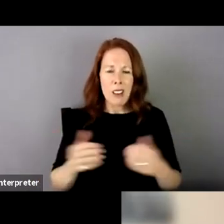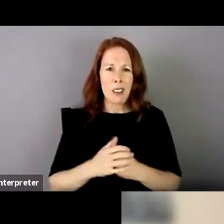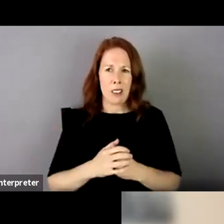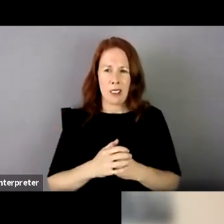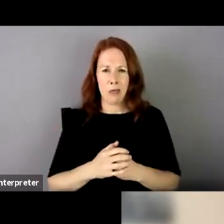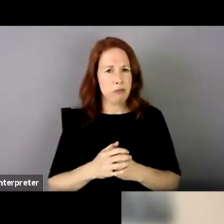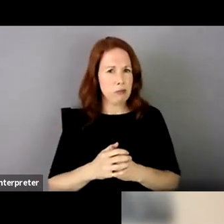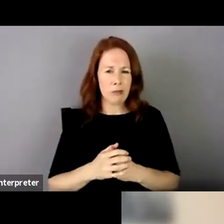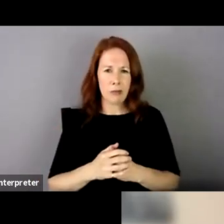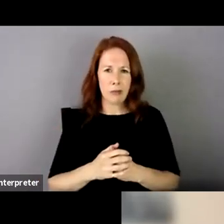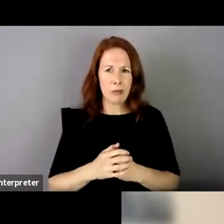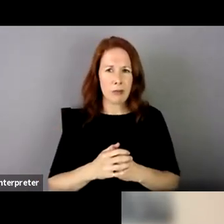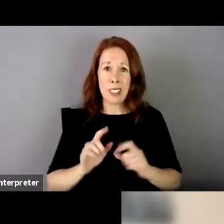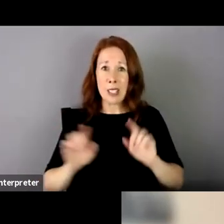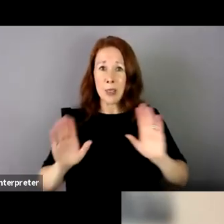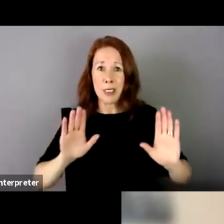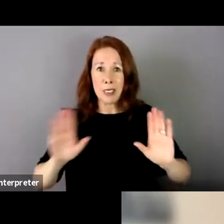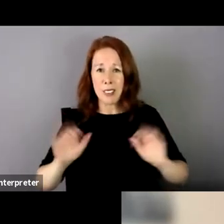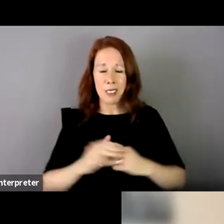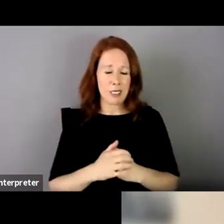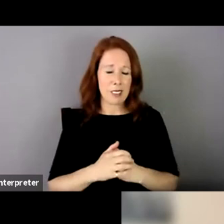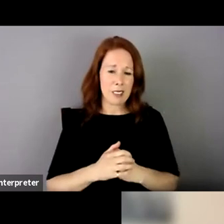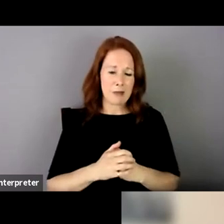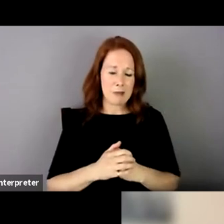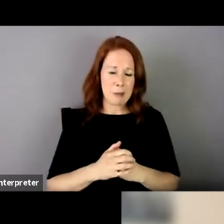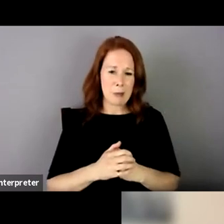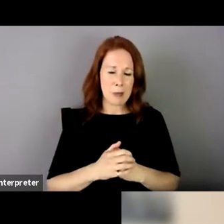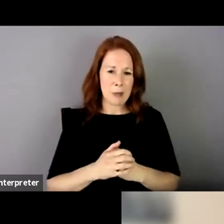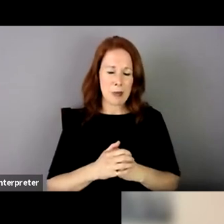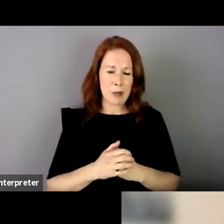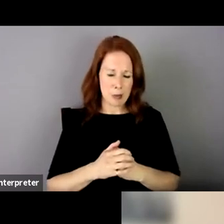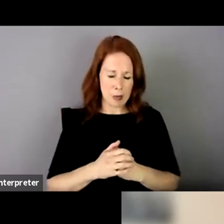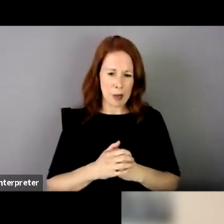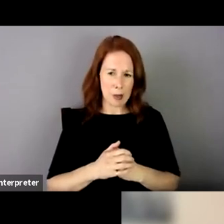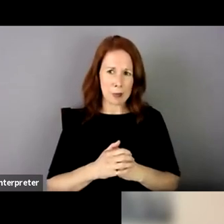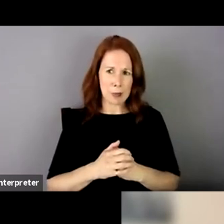remarkable difference that we see in terms of the